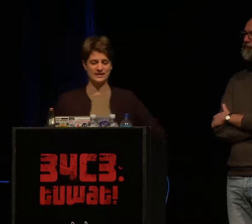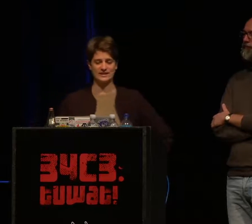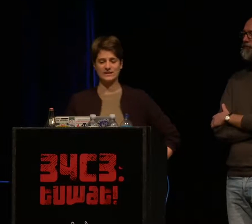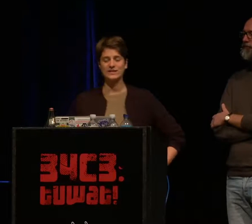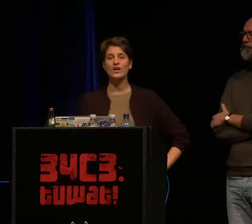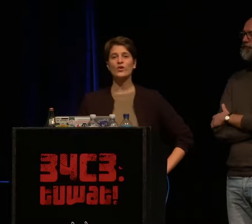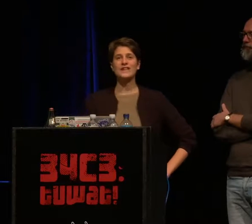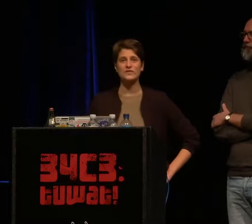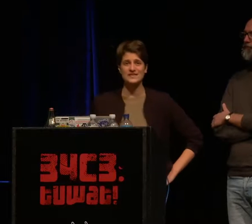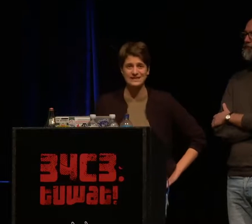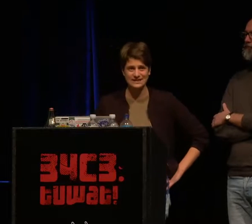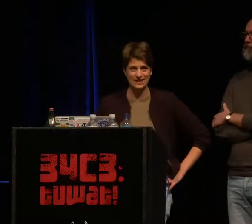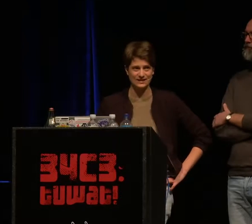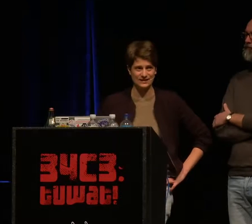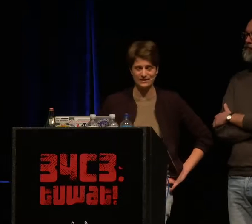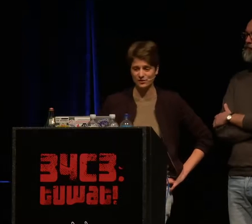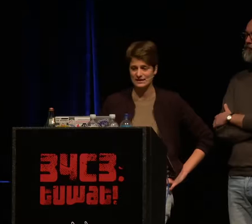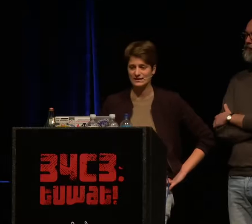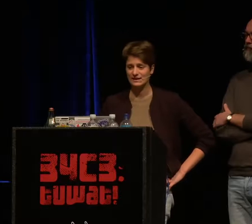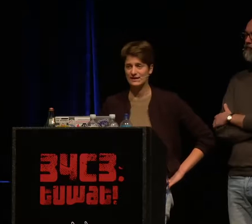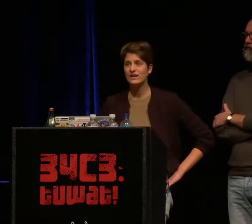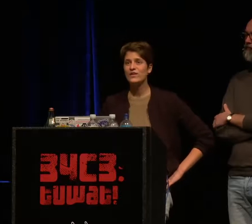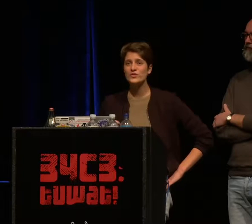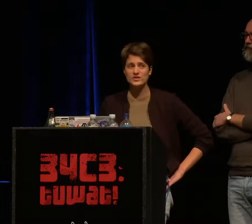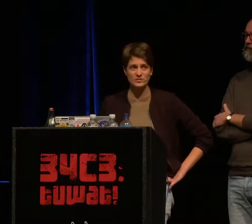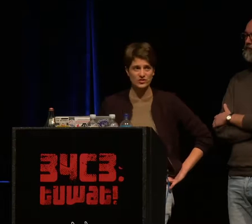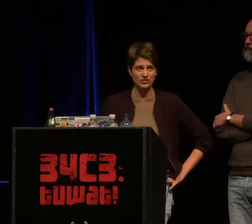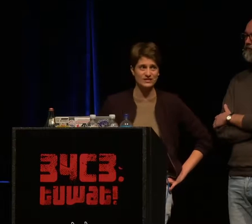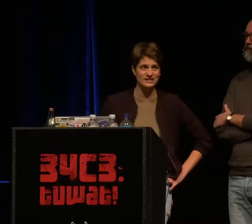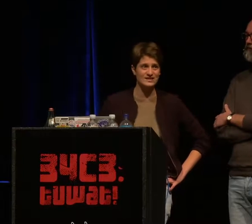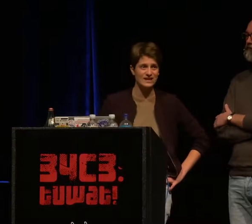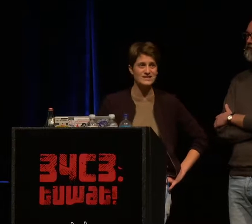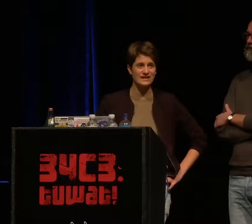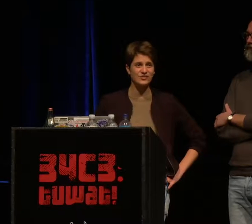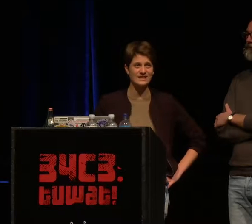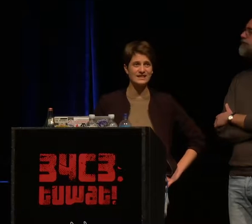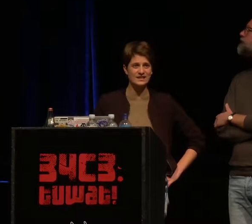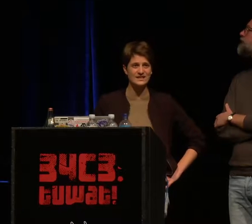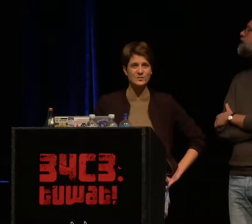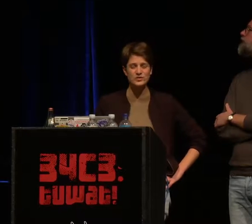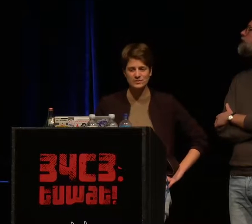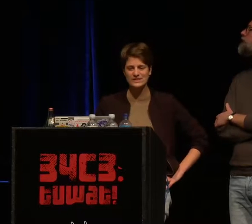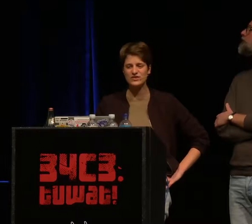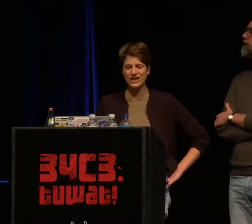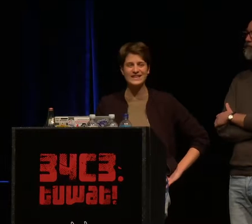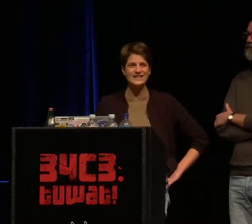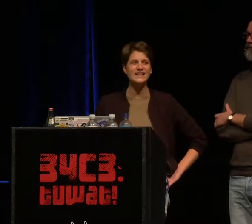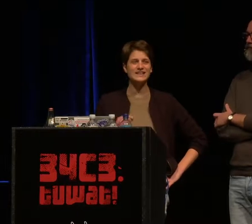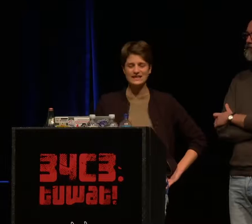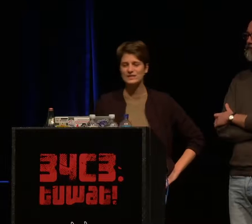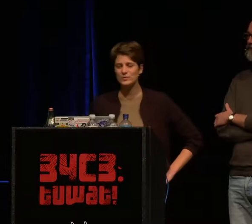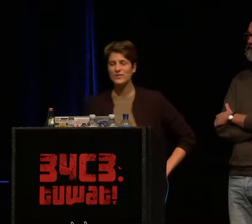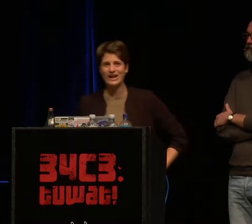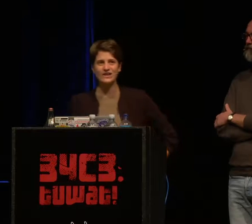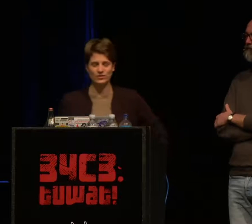to investigate, and they are directed against either both those